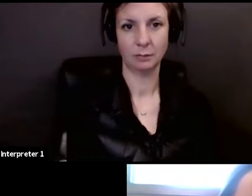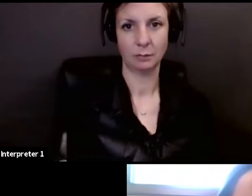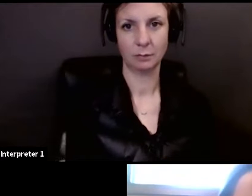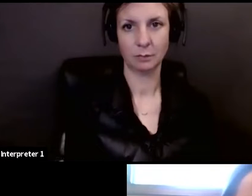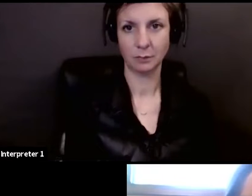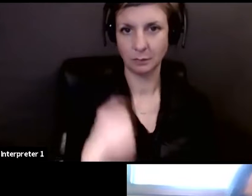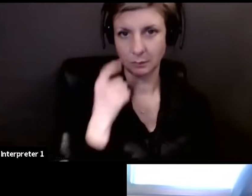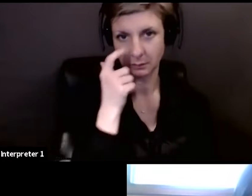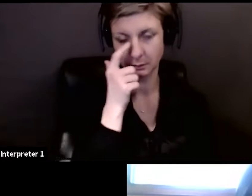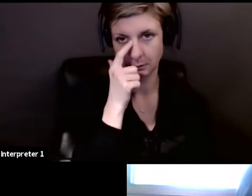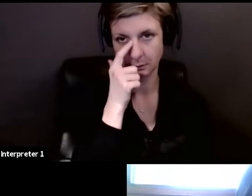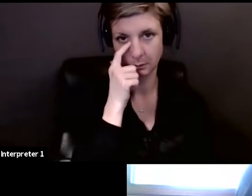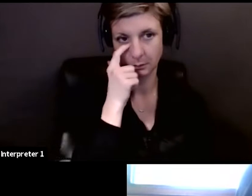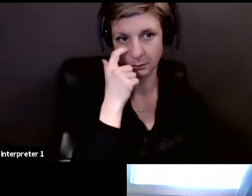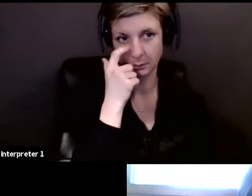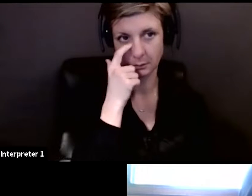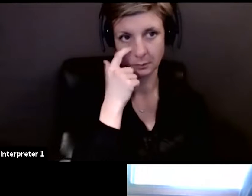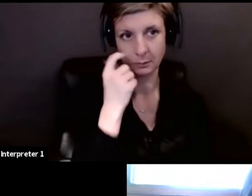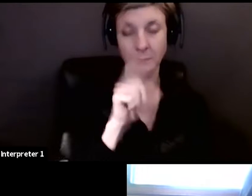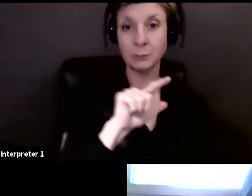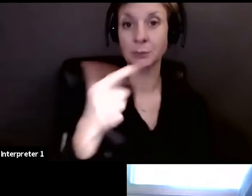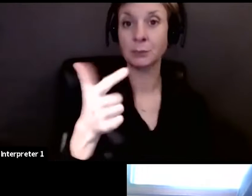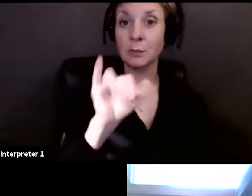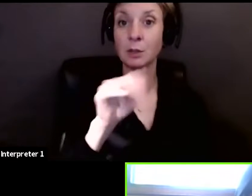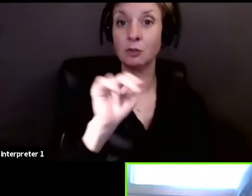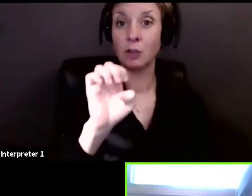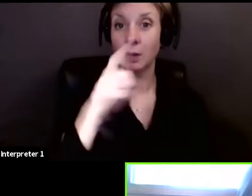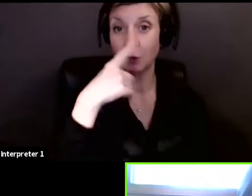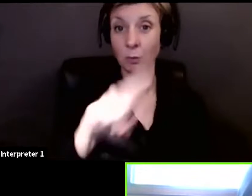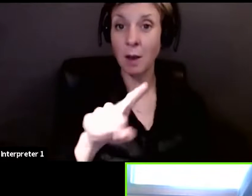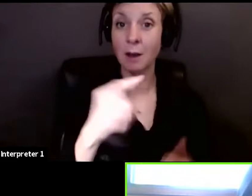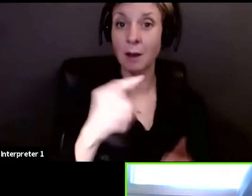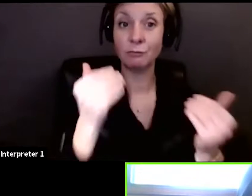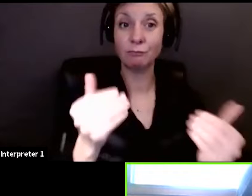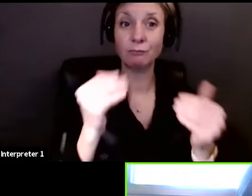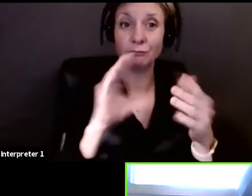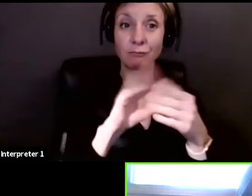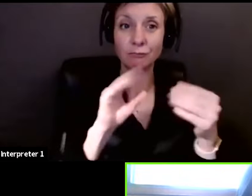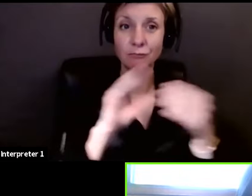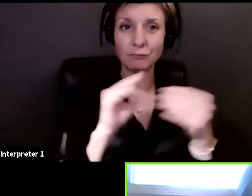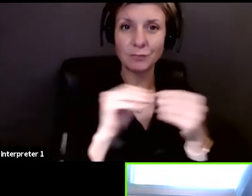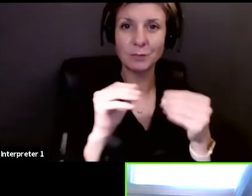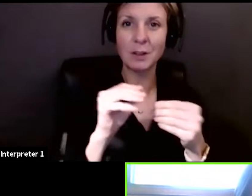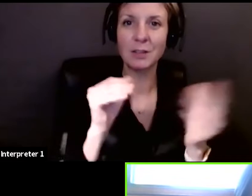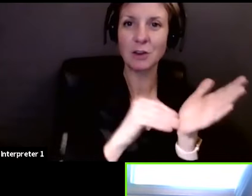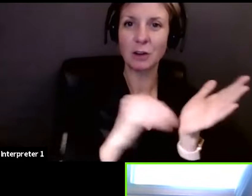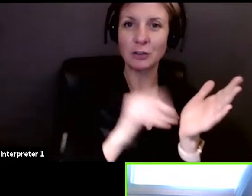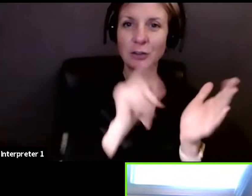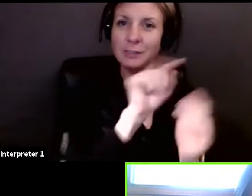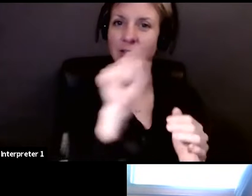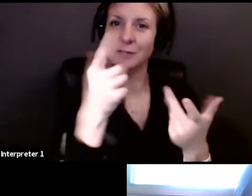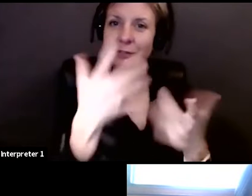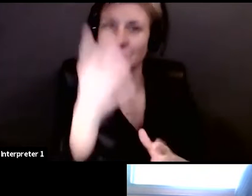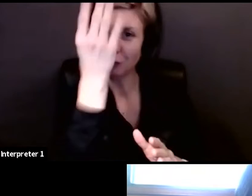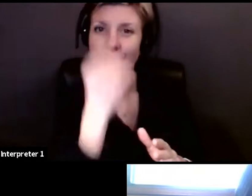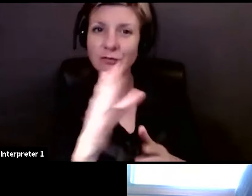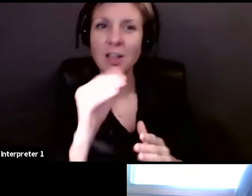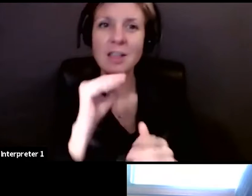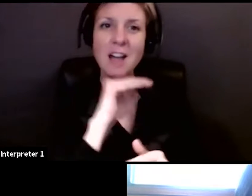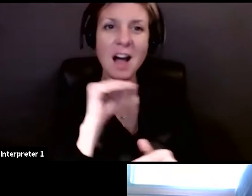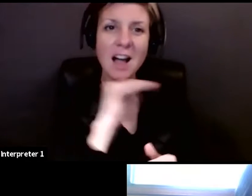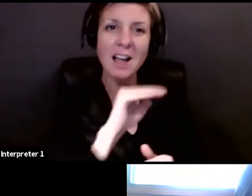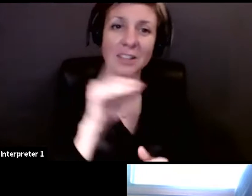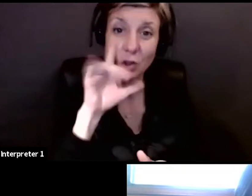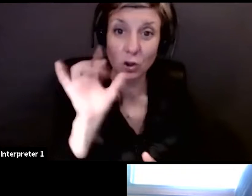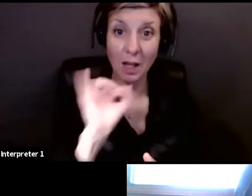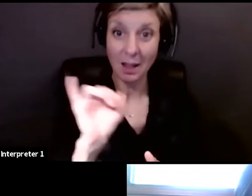Um, Jane, would you like to talk about some of the lies you've been told by doctors? Oh,